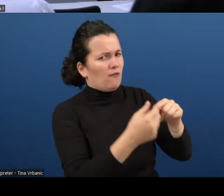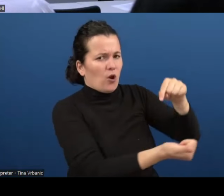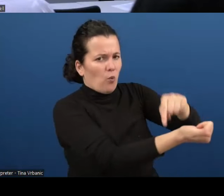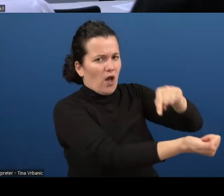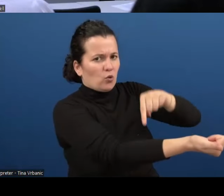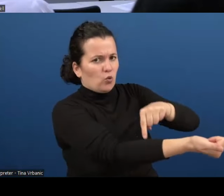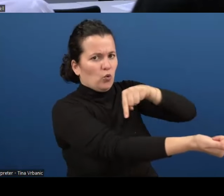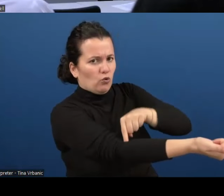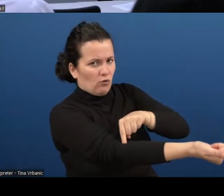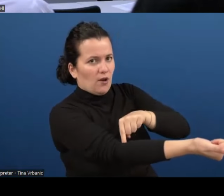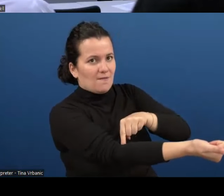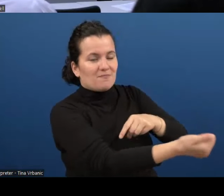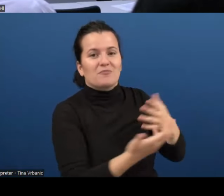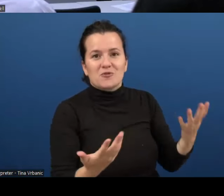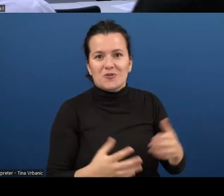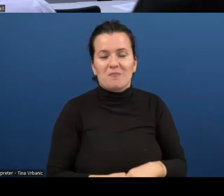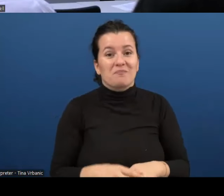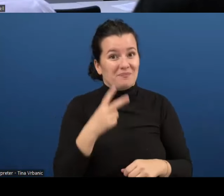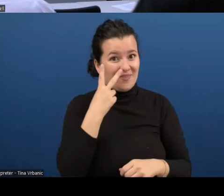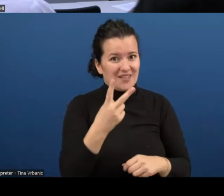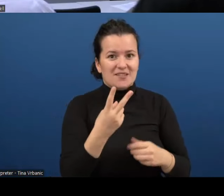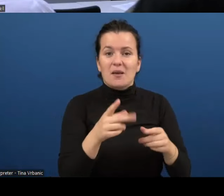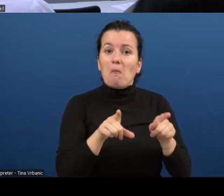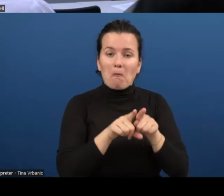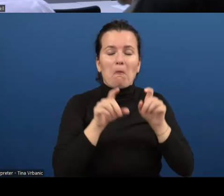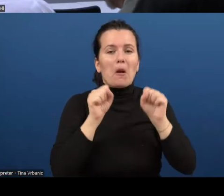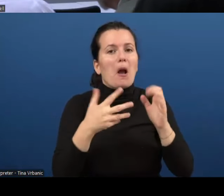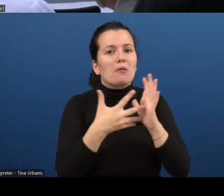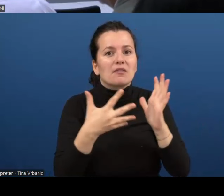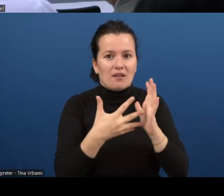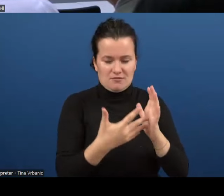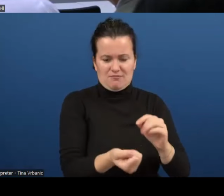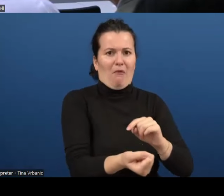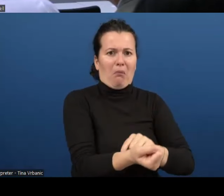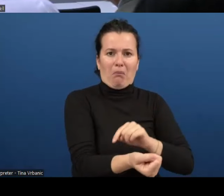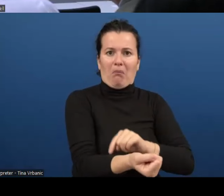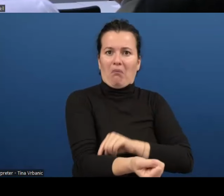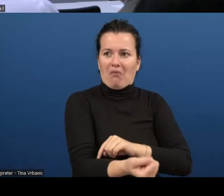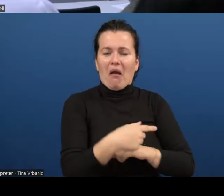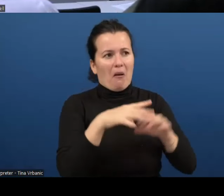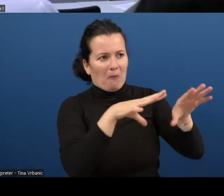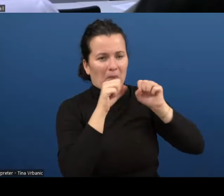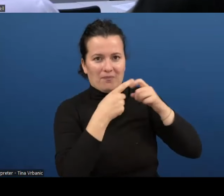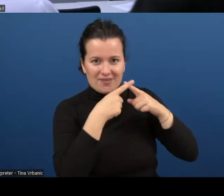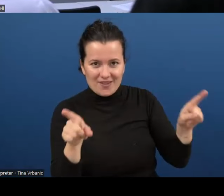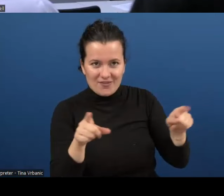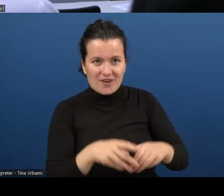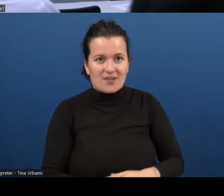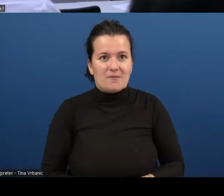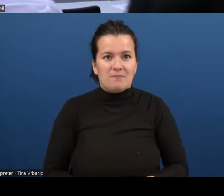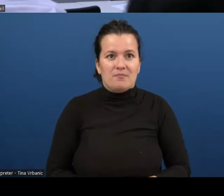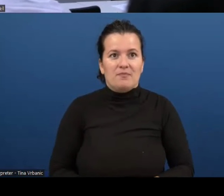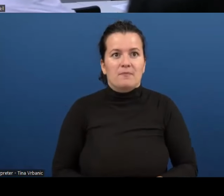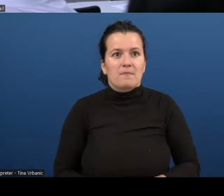vibrations, different locations. And if you have more than 3, it really